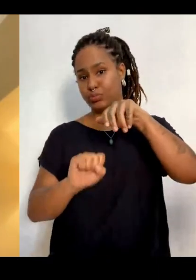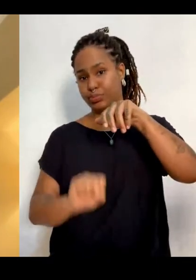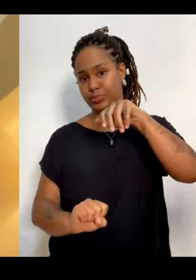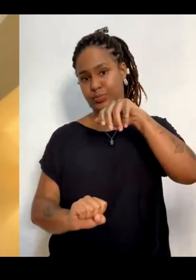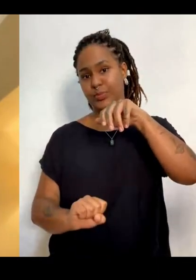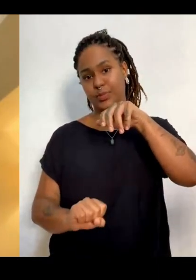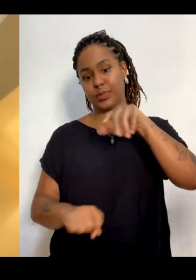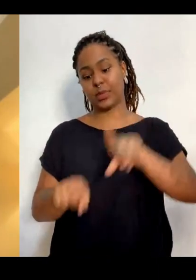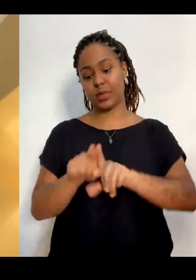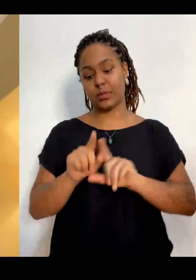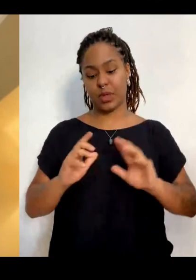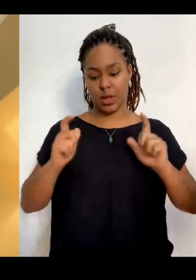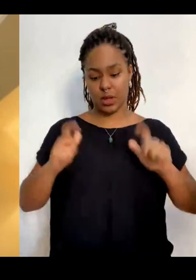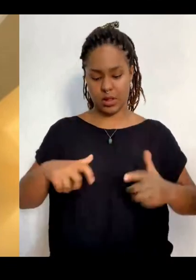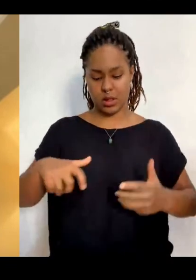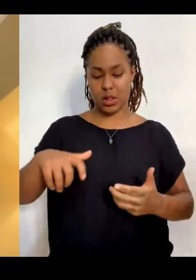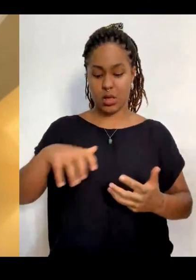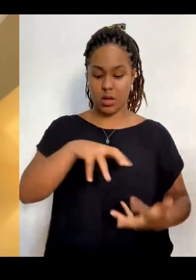colonies